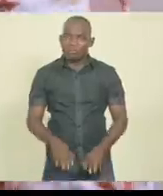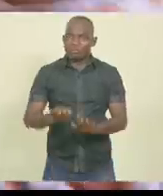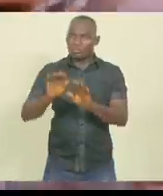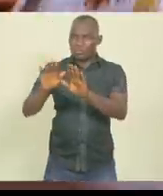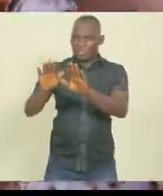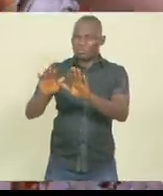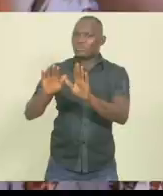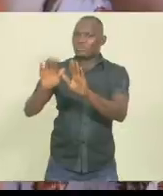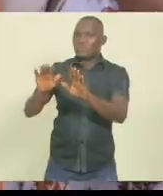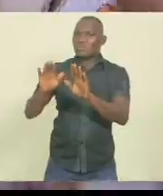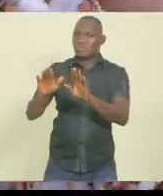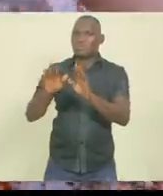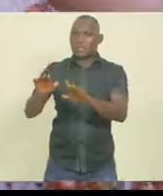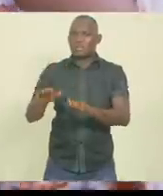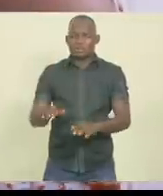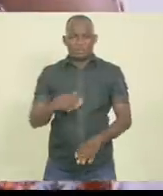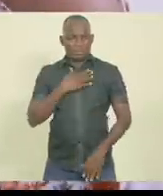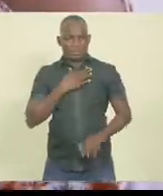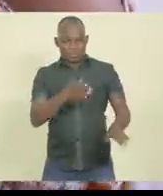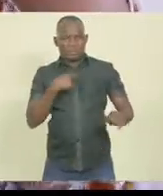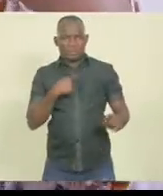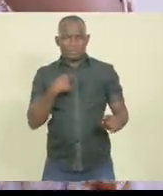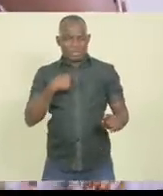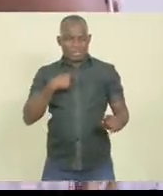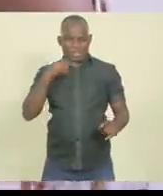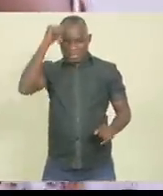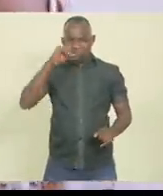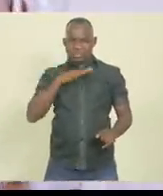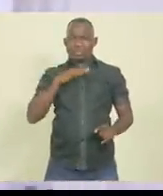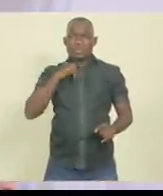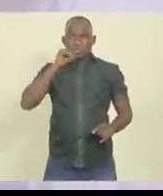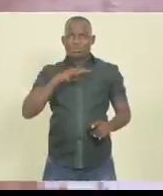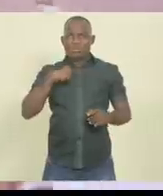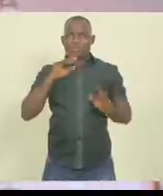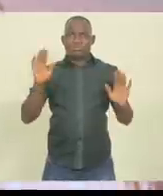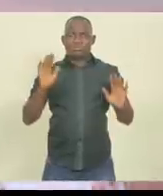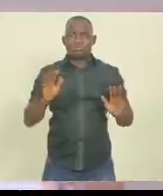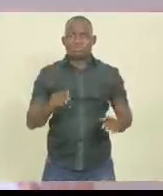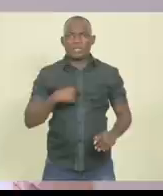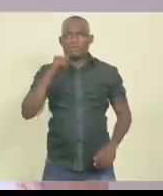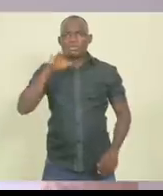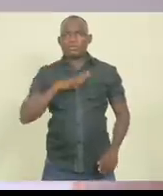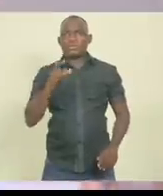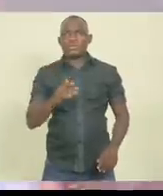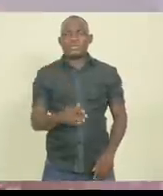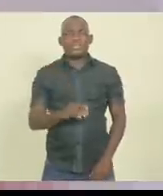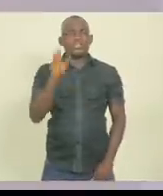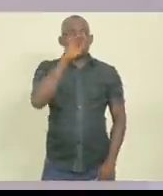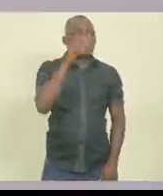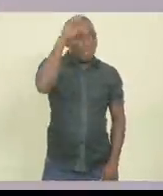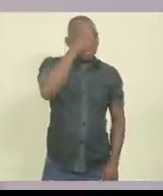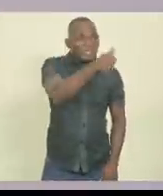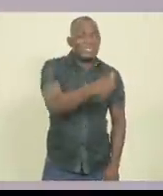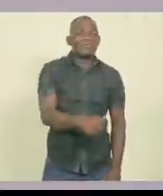Come in. Get down. Oh, leave me alone! Please, I'm a lady and I know how to handle myself. Come. Get a man, get a life. Kofi?